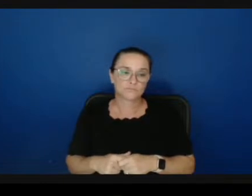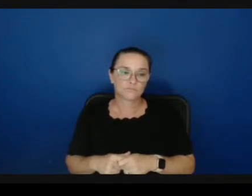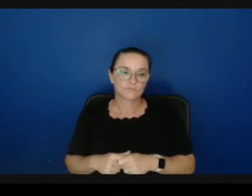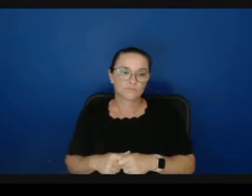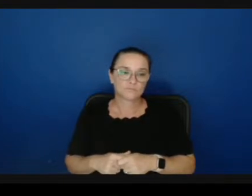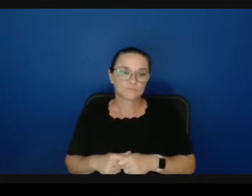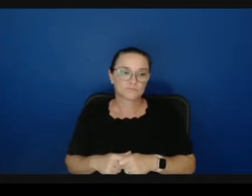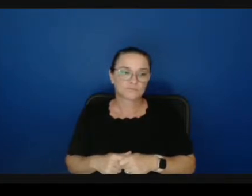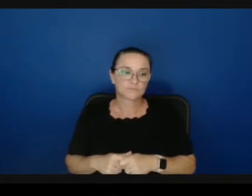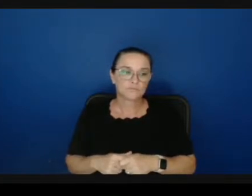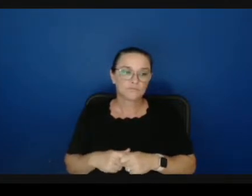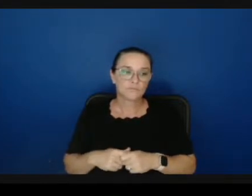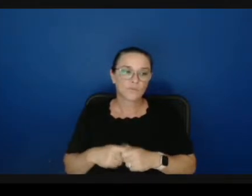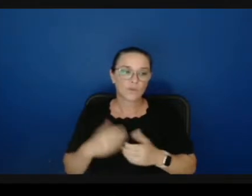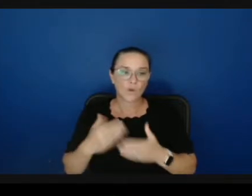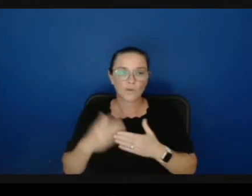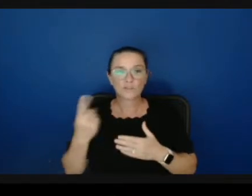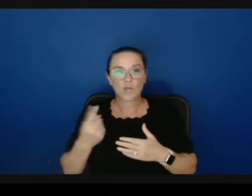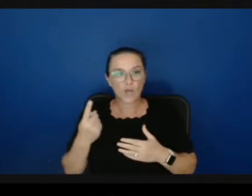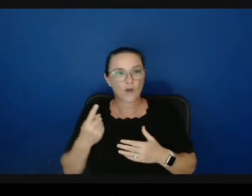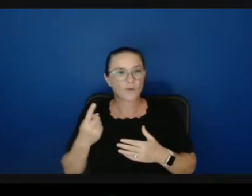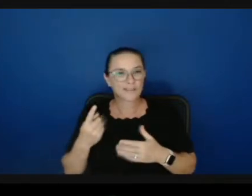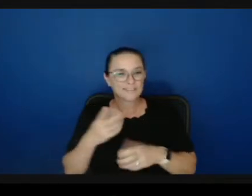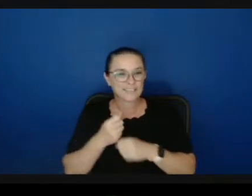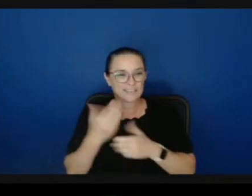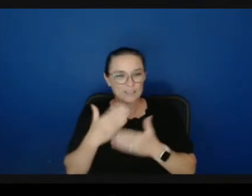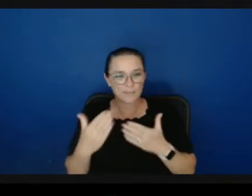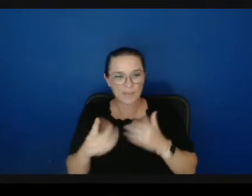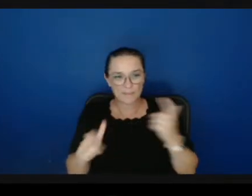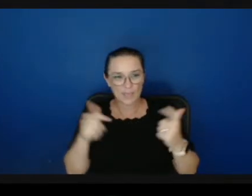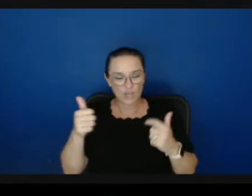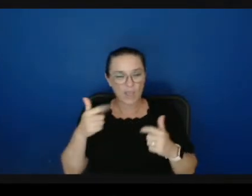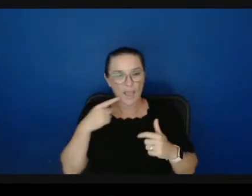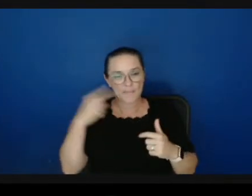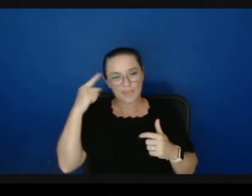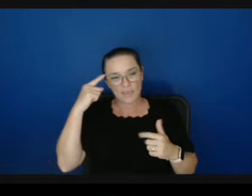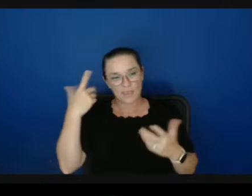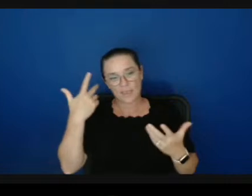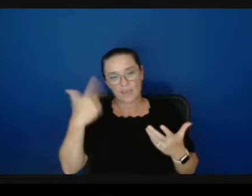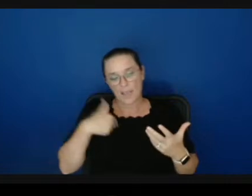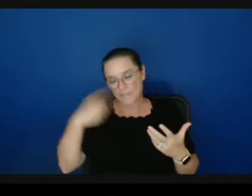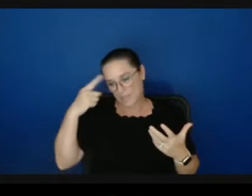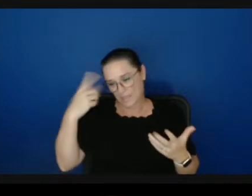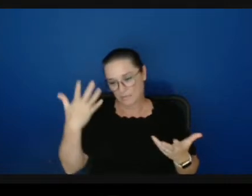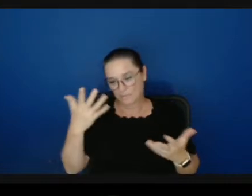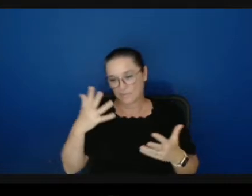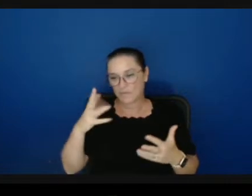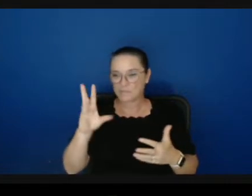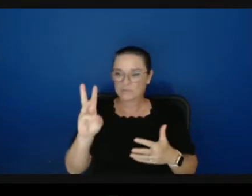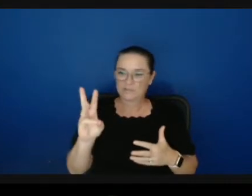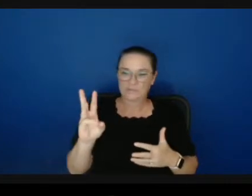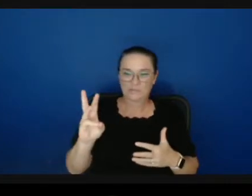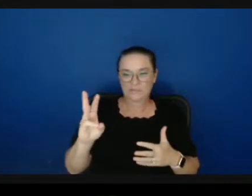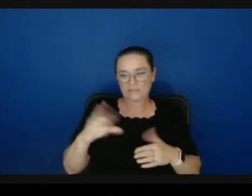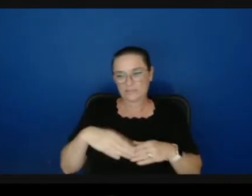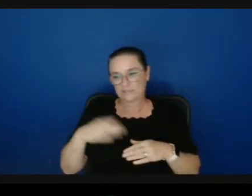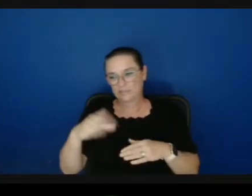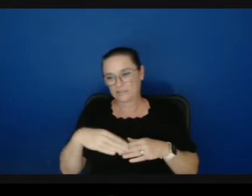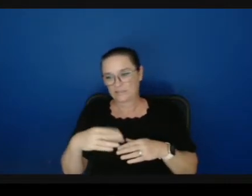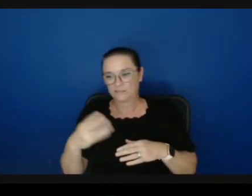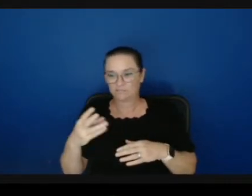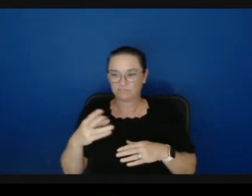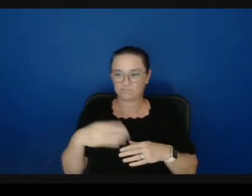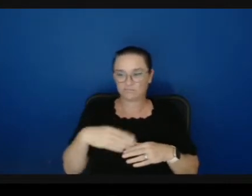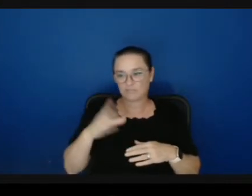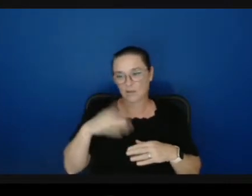you're almost always going to get something larger, right? And I think, I'm thinking on a scale of a six-ish, we'll call it, right? 6 to 7, somewhere in that